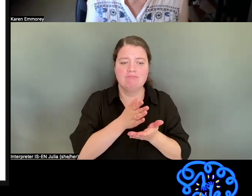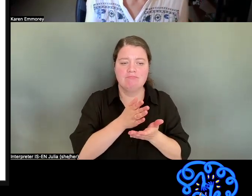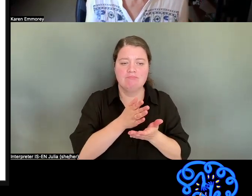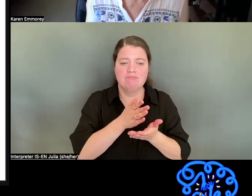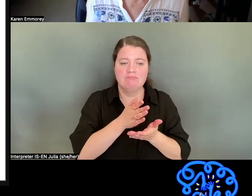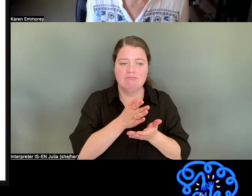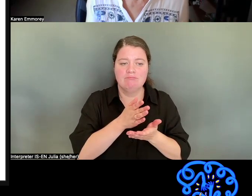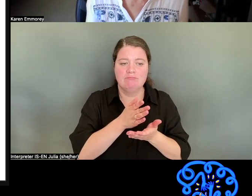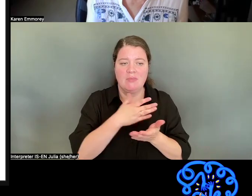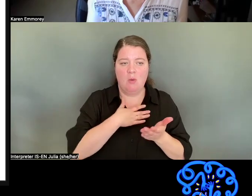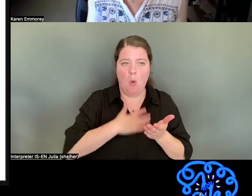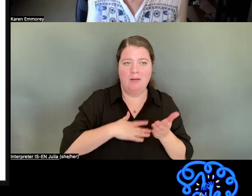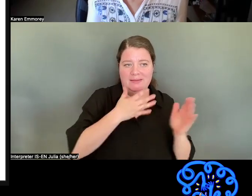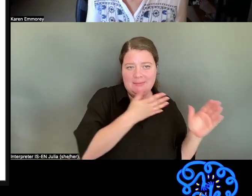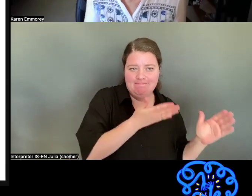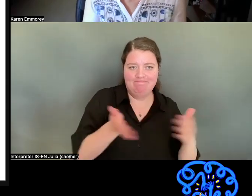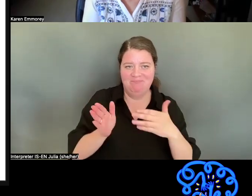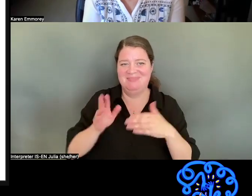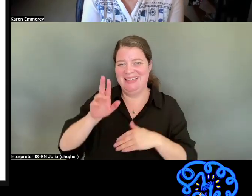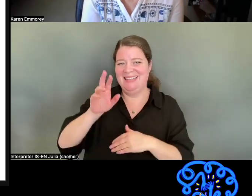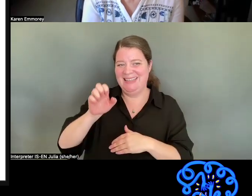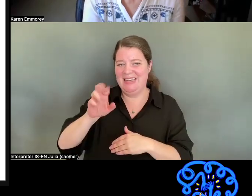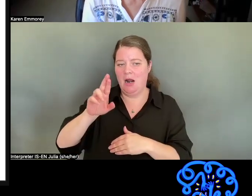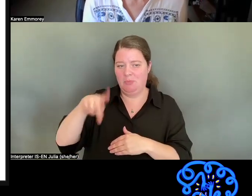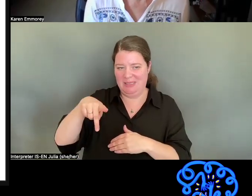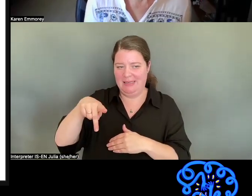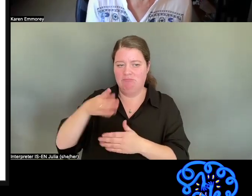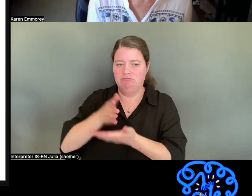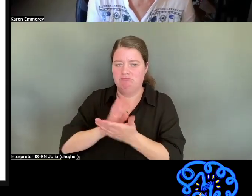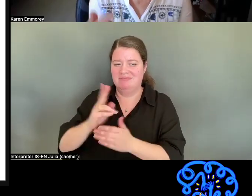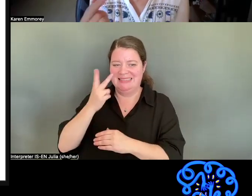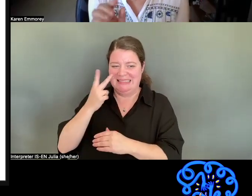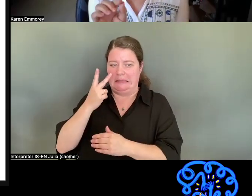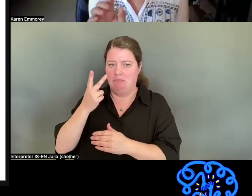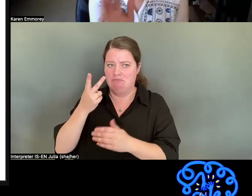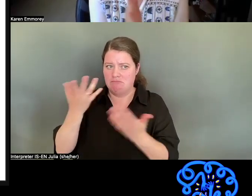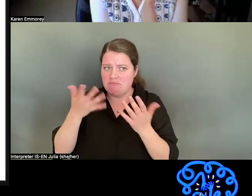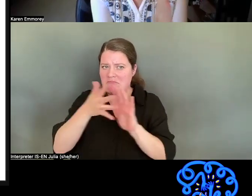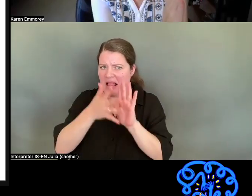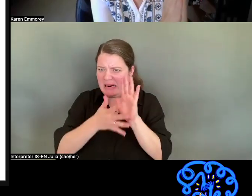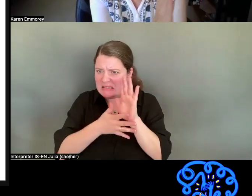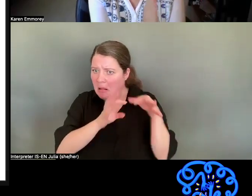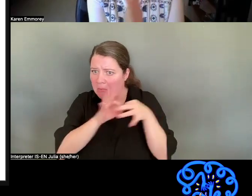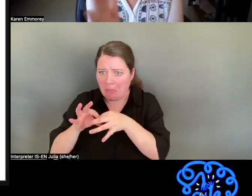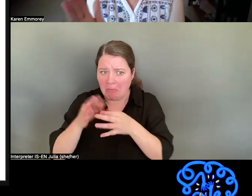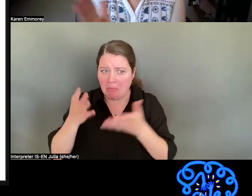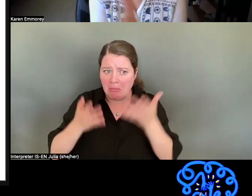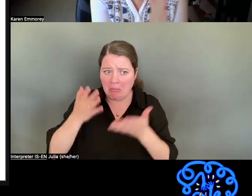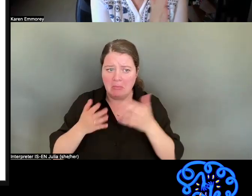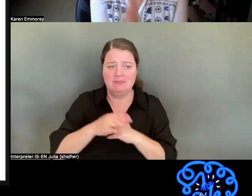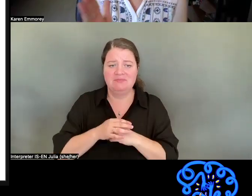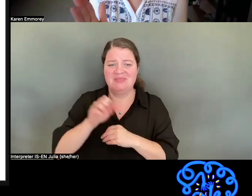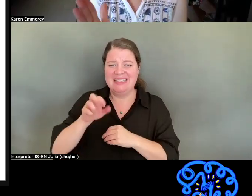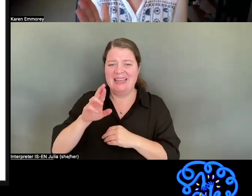access, we turned to ERPs. So this is ERPs give you this sort of millisecond